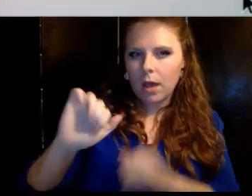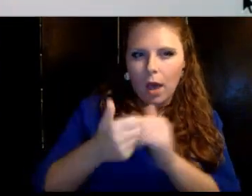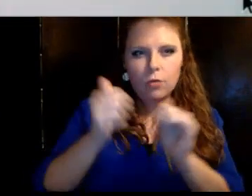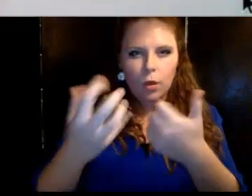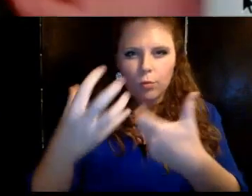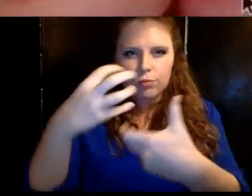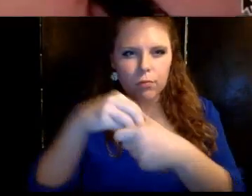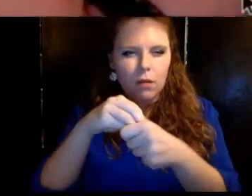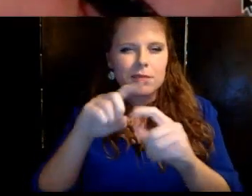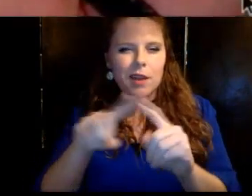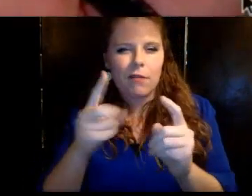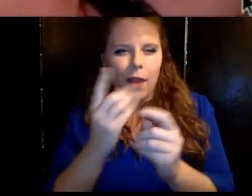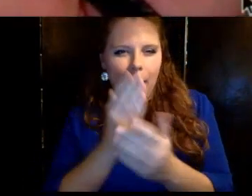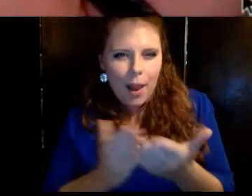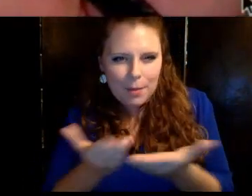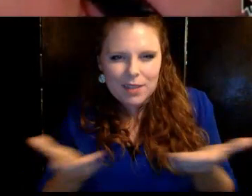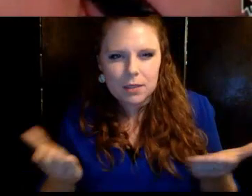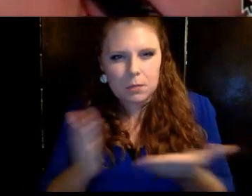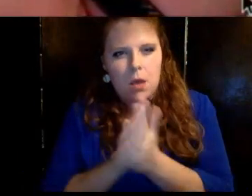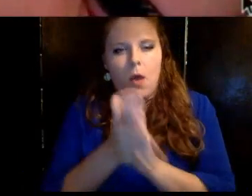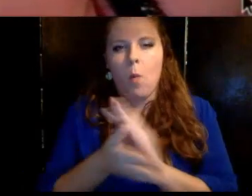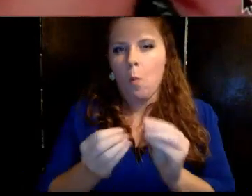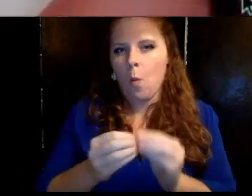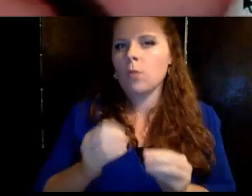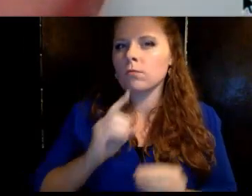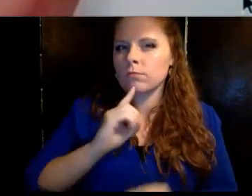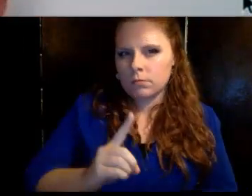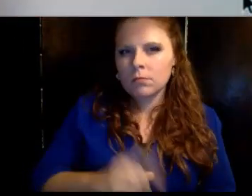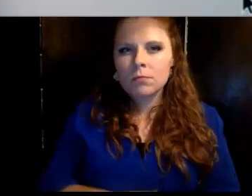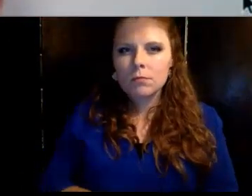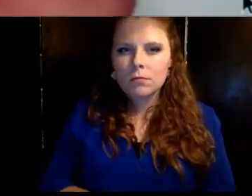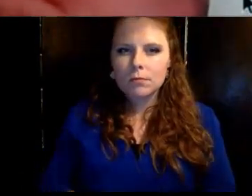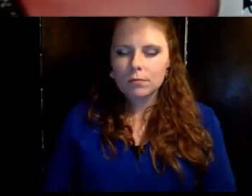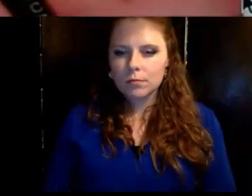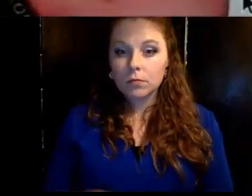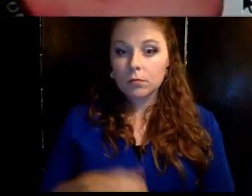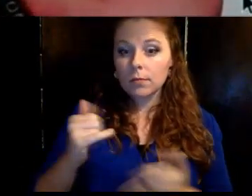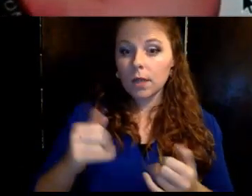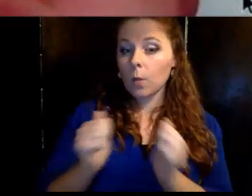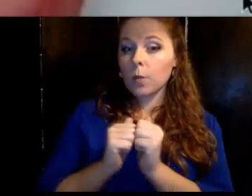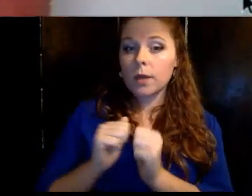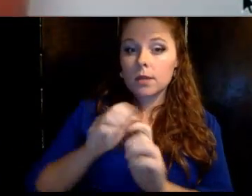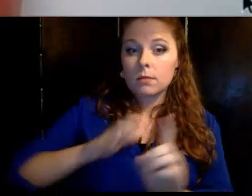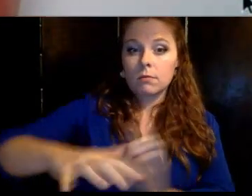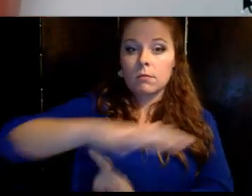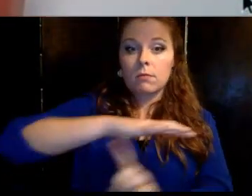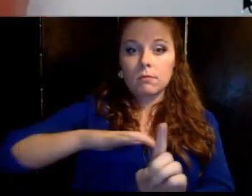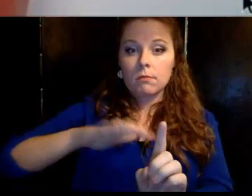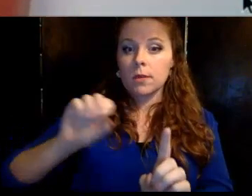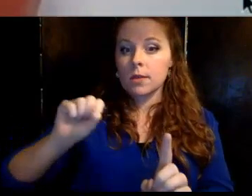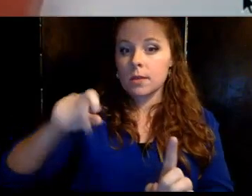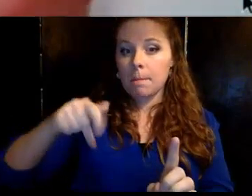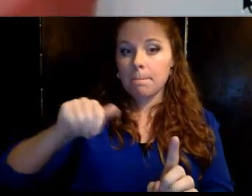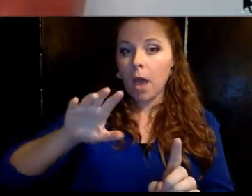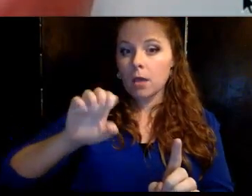your drawings, these elements to your drawings to make them look more believable. So the things that I want you to remember about space is that this is